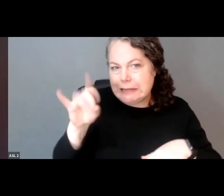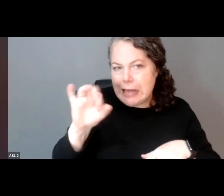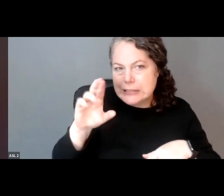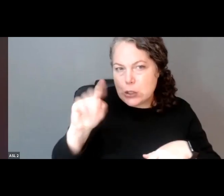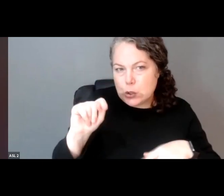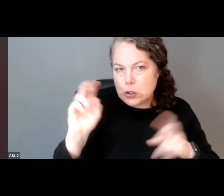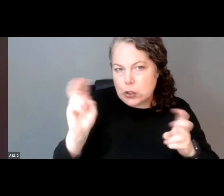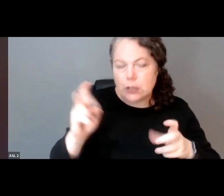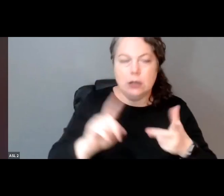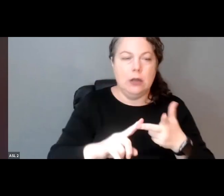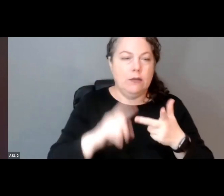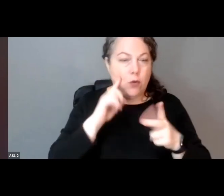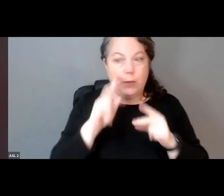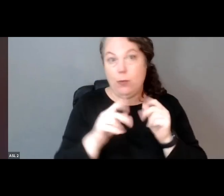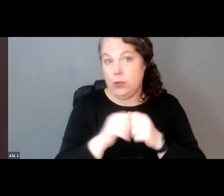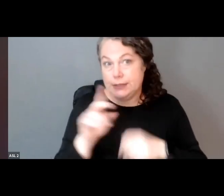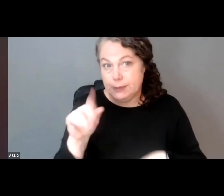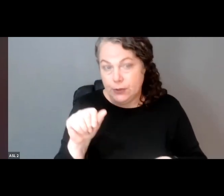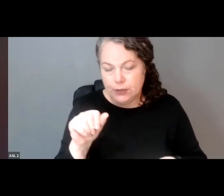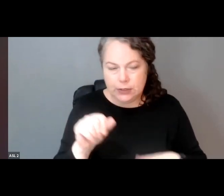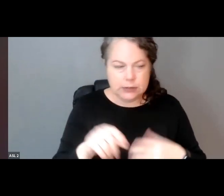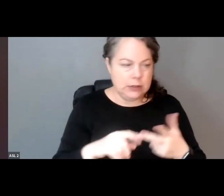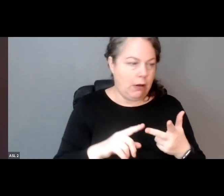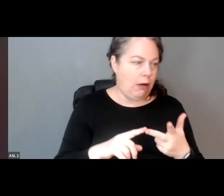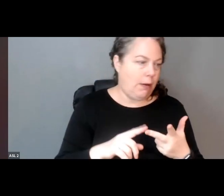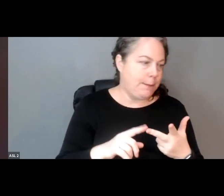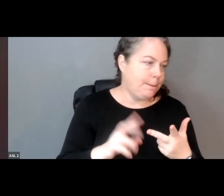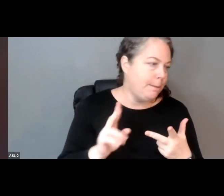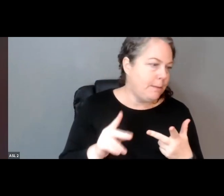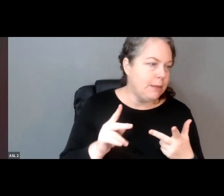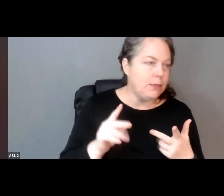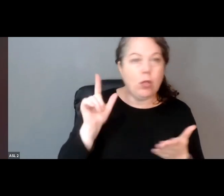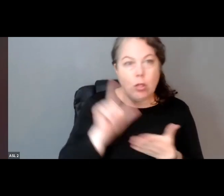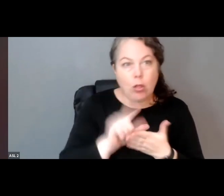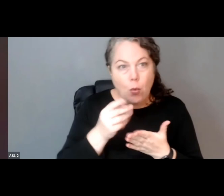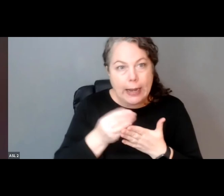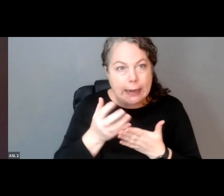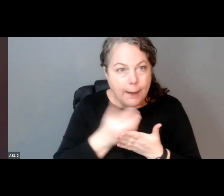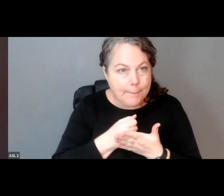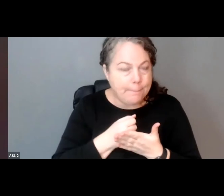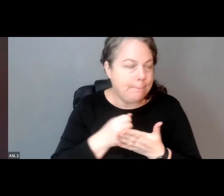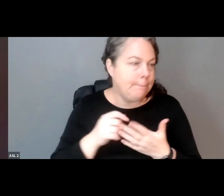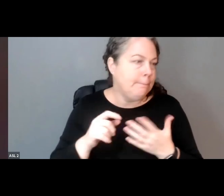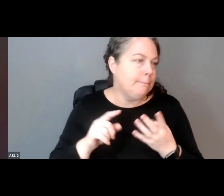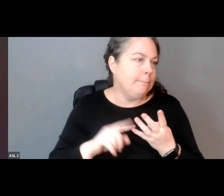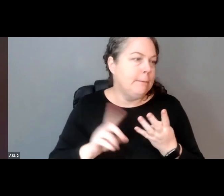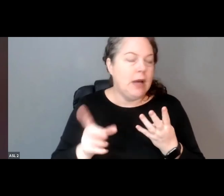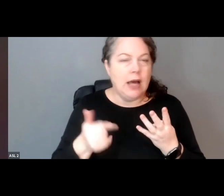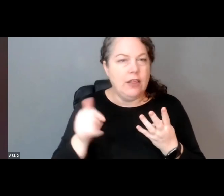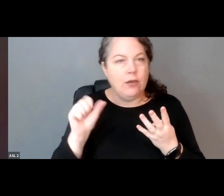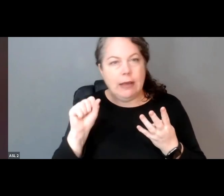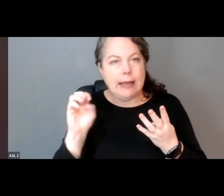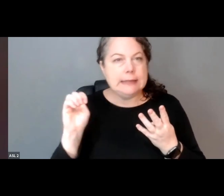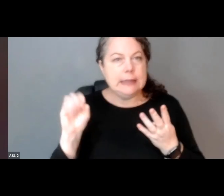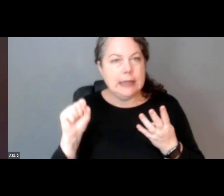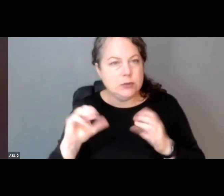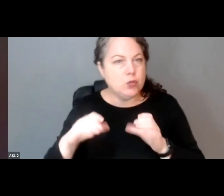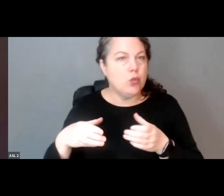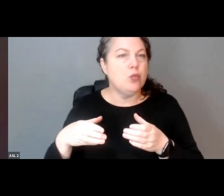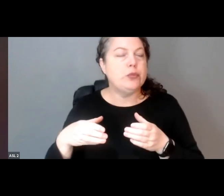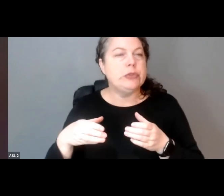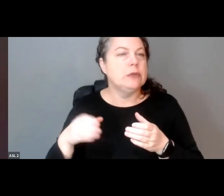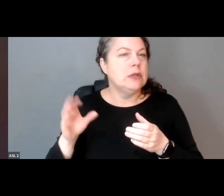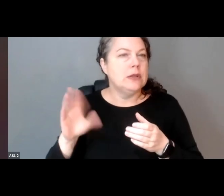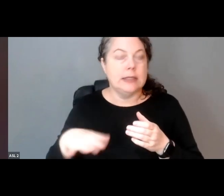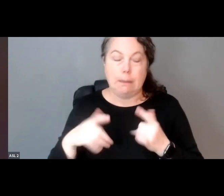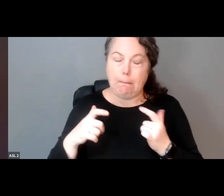disabilities, people who are low income, and other socioeconomic groups is a